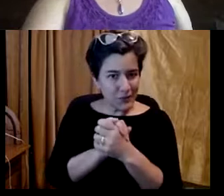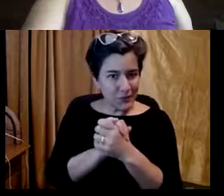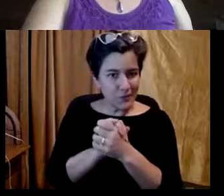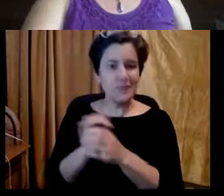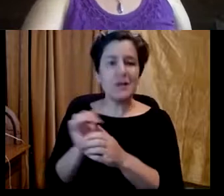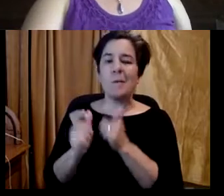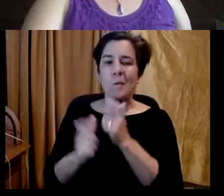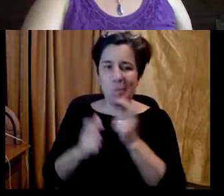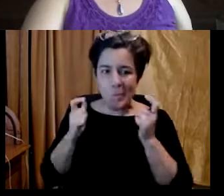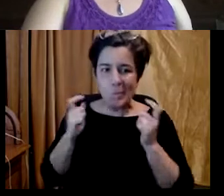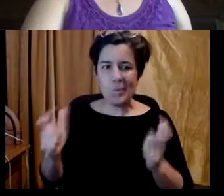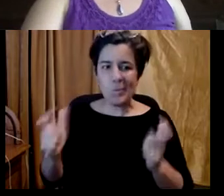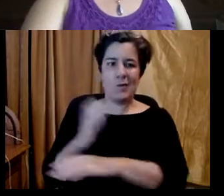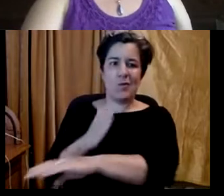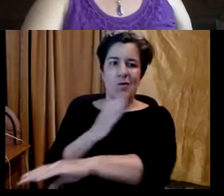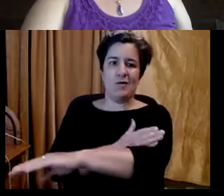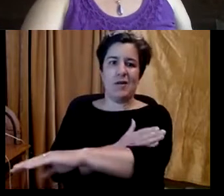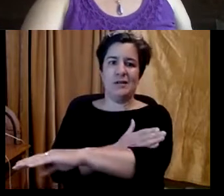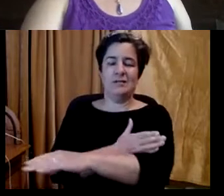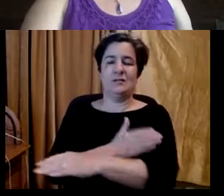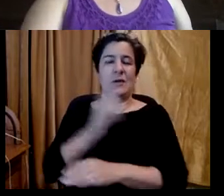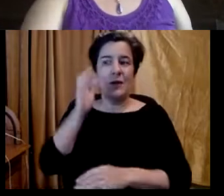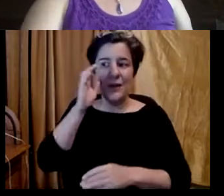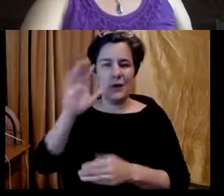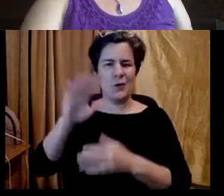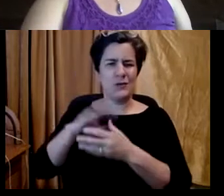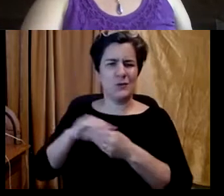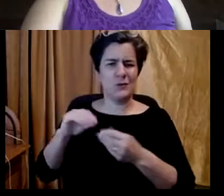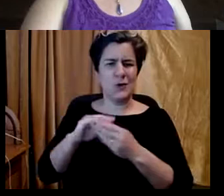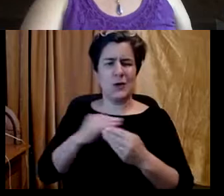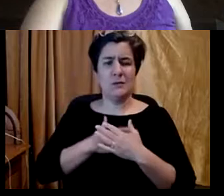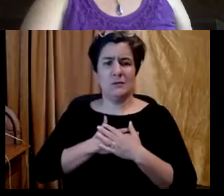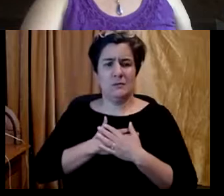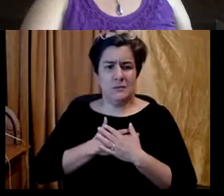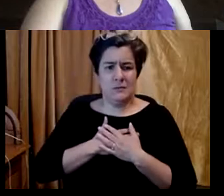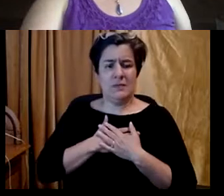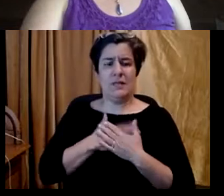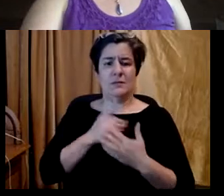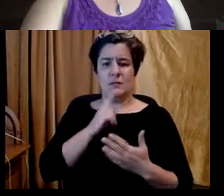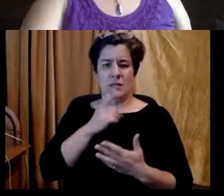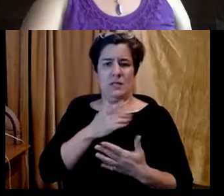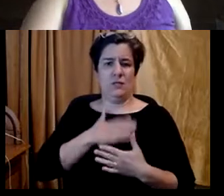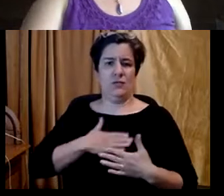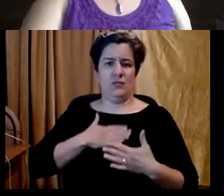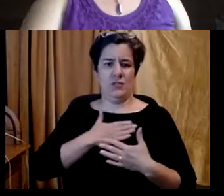huge progress. Really exciting to hear your whole story. And I appreciate that we're here. All right, Shift Witch, go ahead.